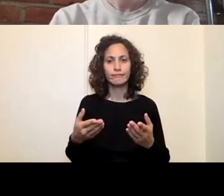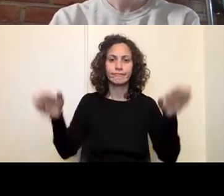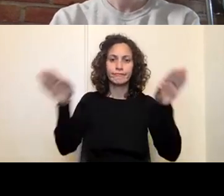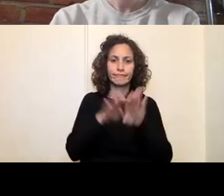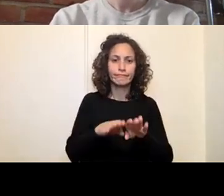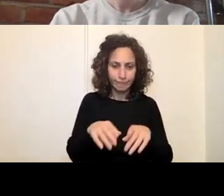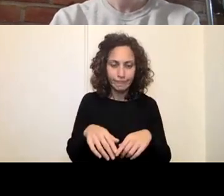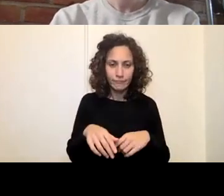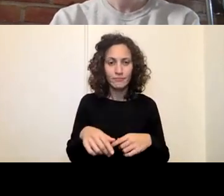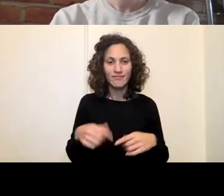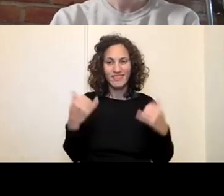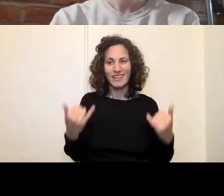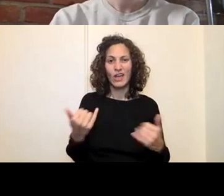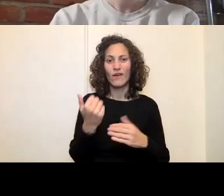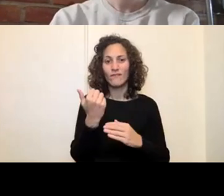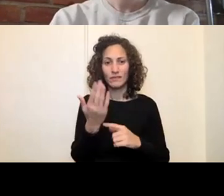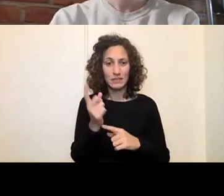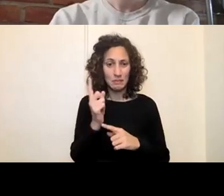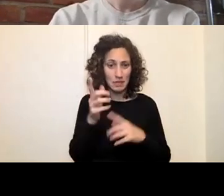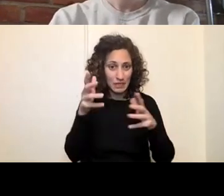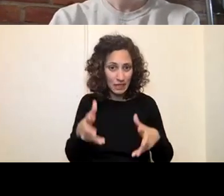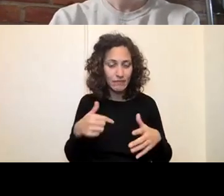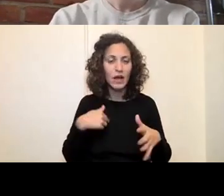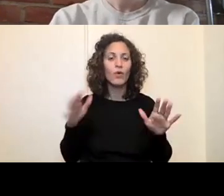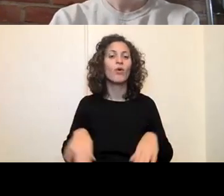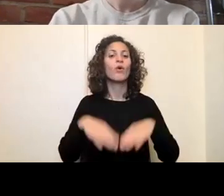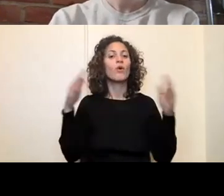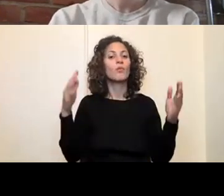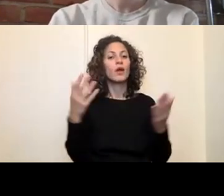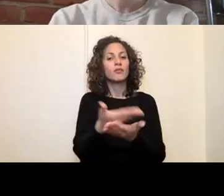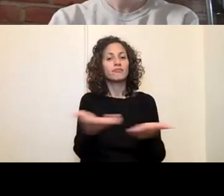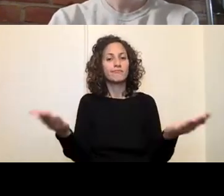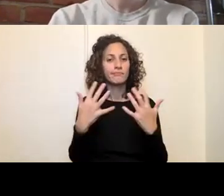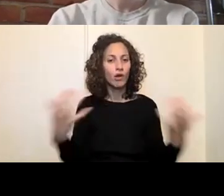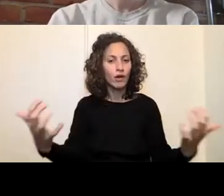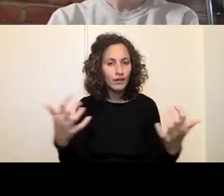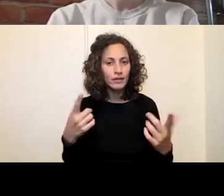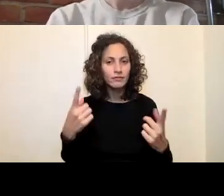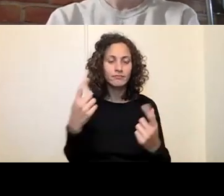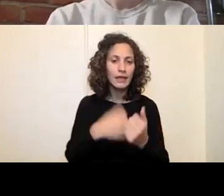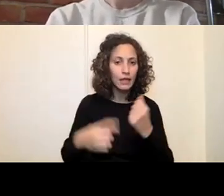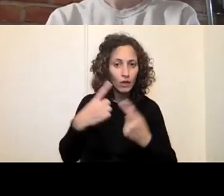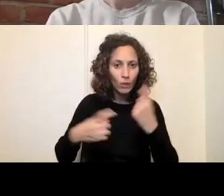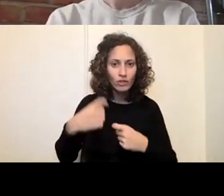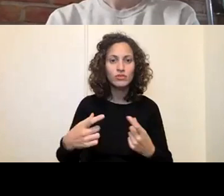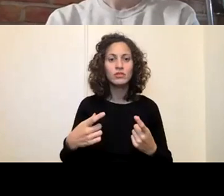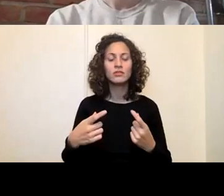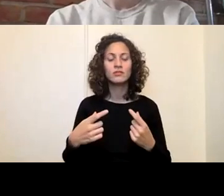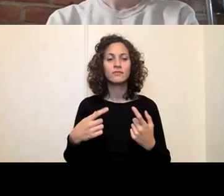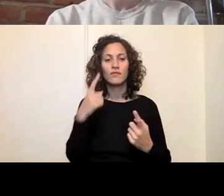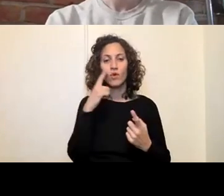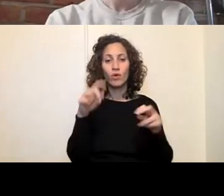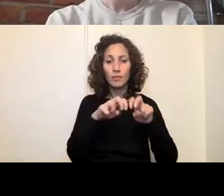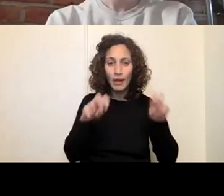the event. I'd like to open the floor to question and answer. If you want to